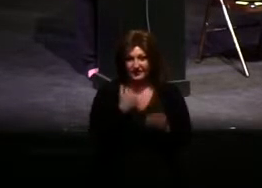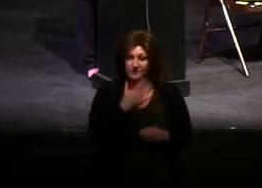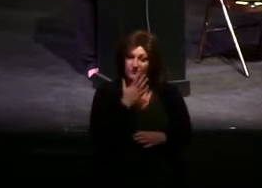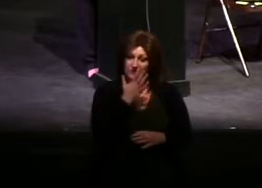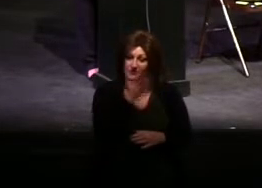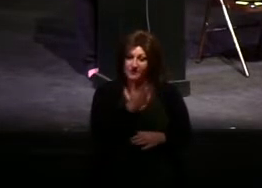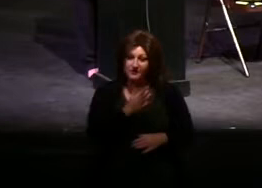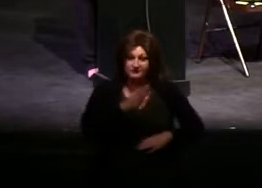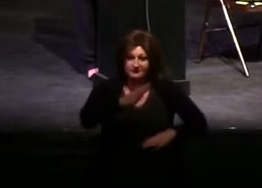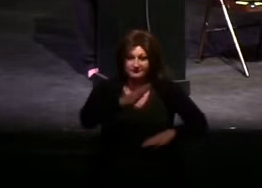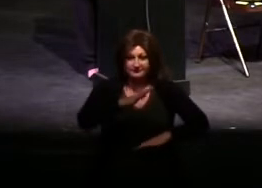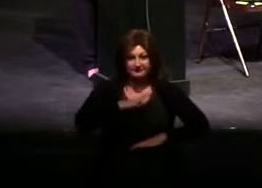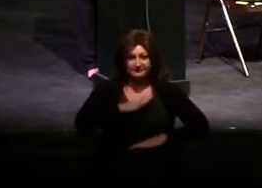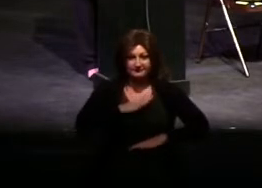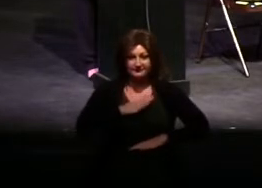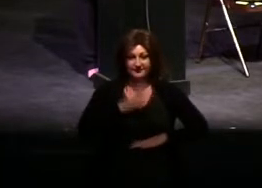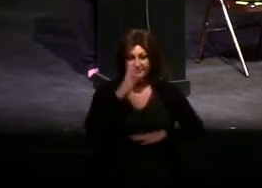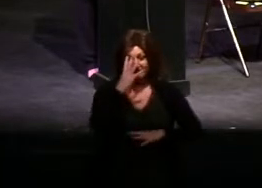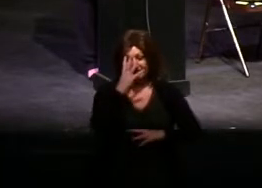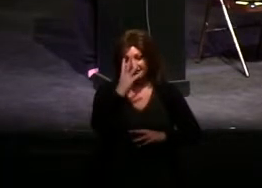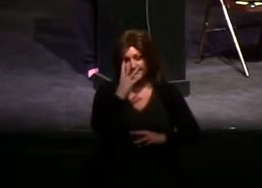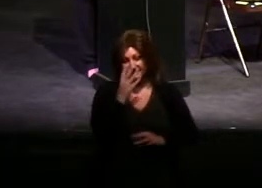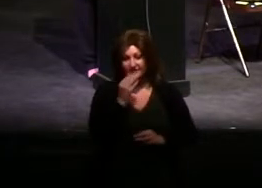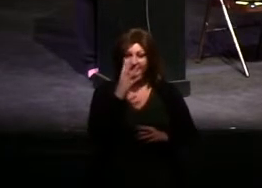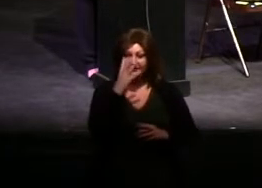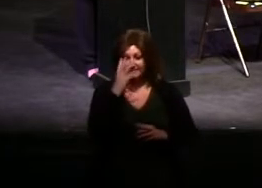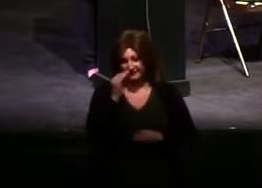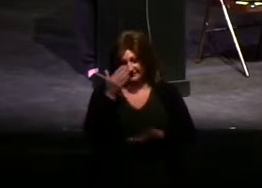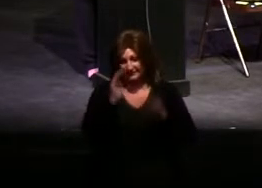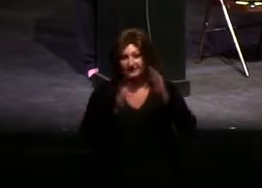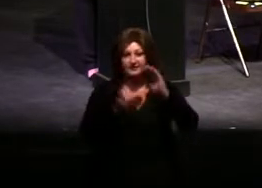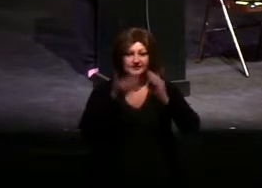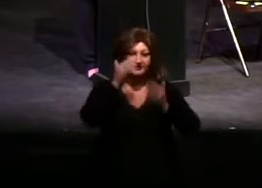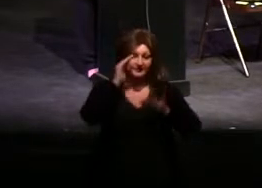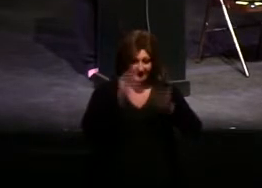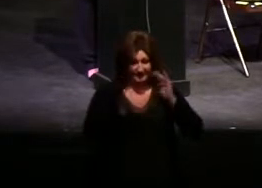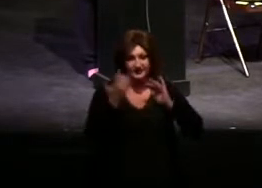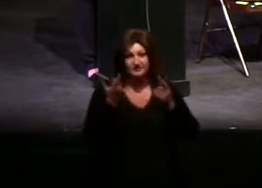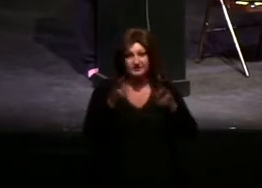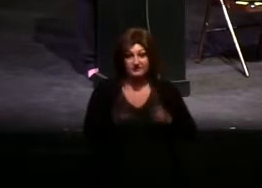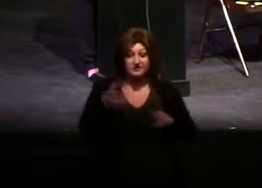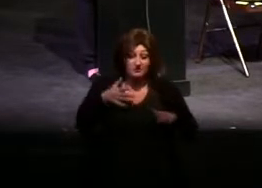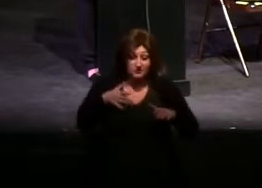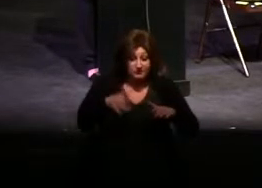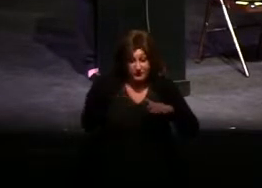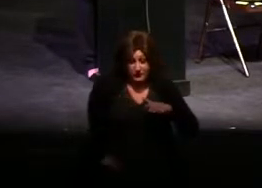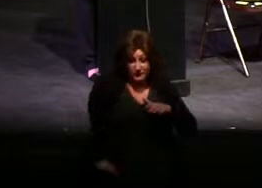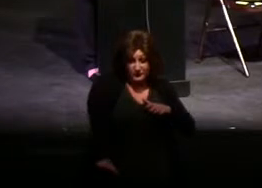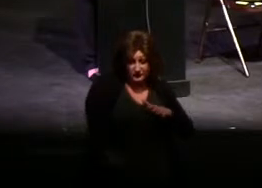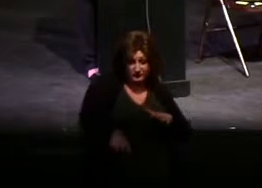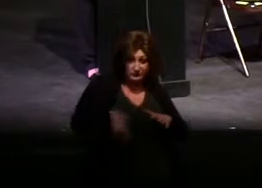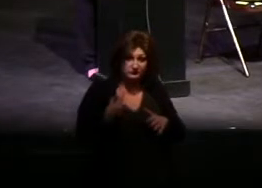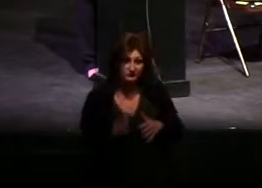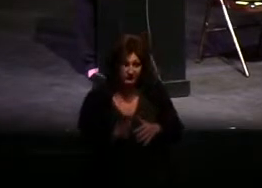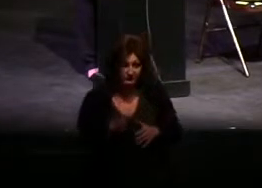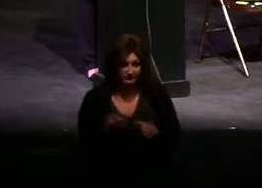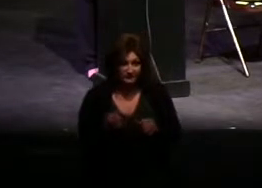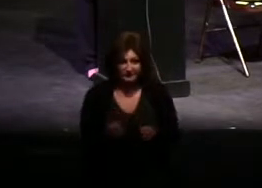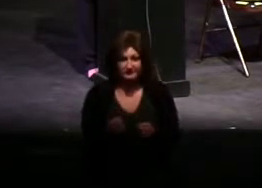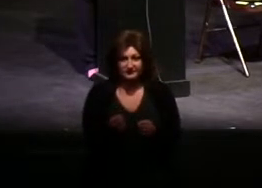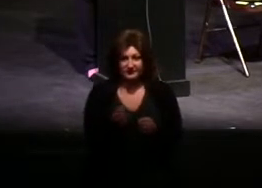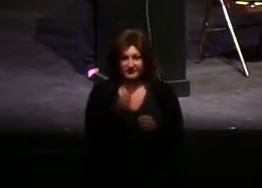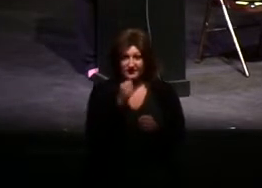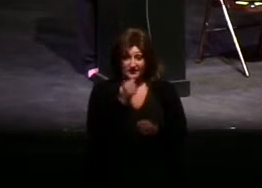and contented and feeling drowsy, and I drift in and out of sleep until all of a sudden the brakes screech and we've come to a halt.